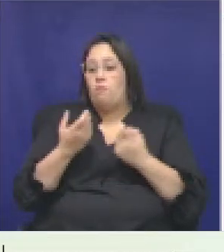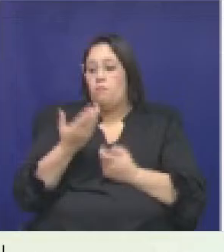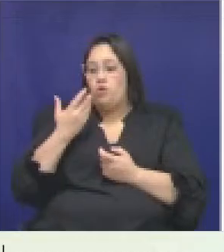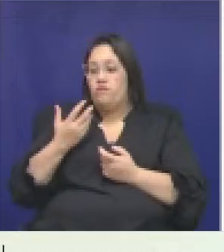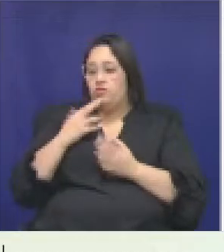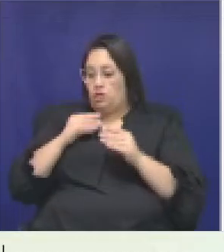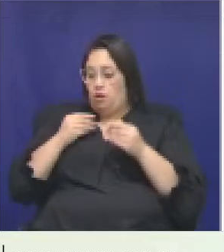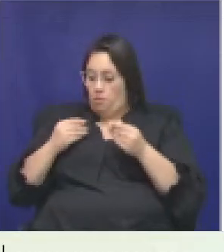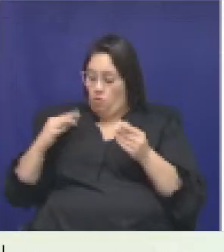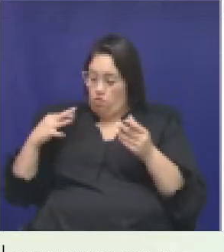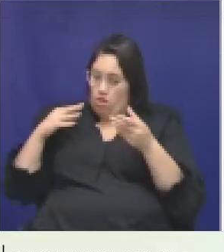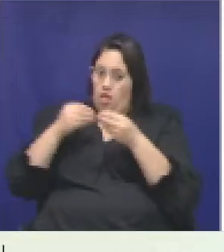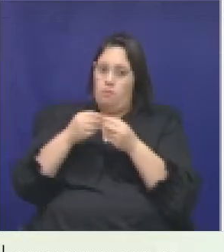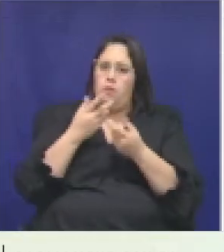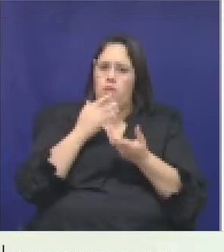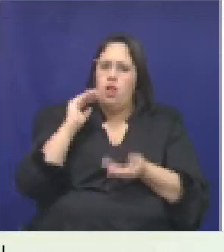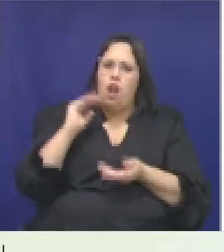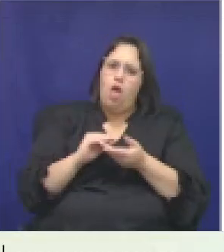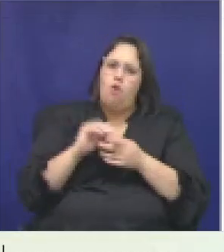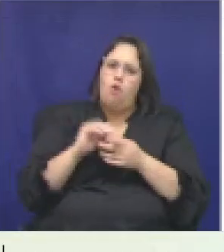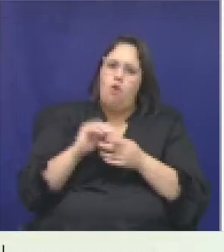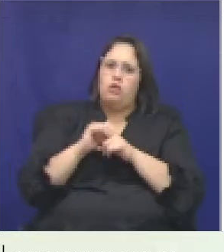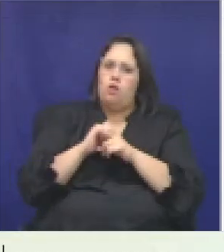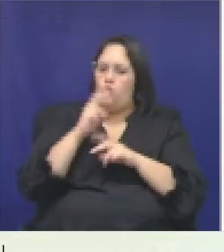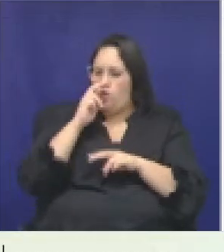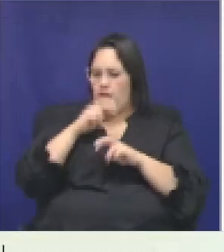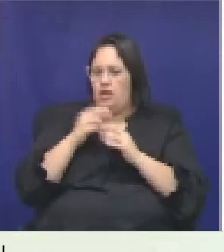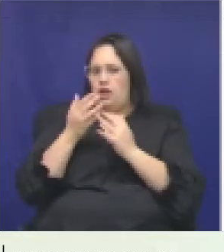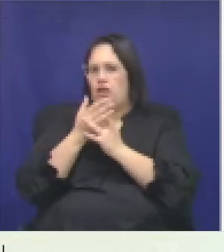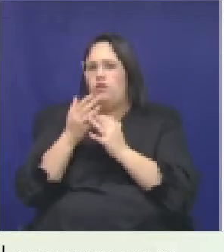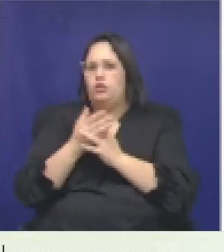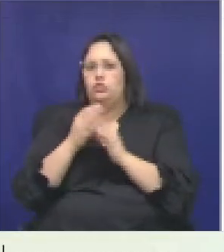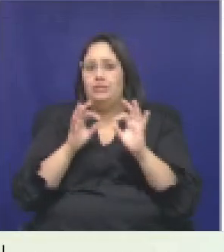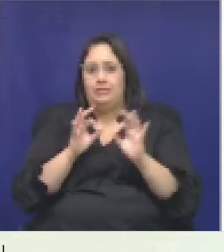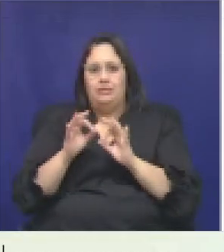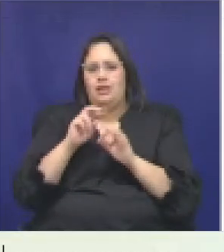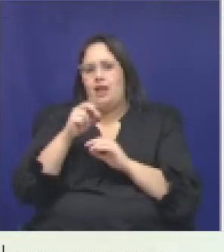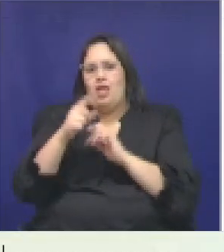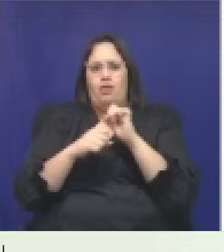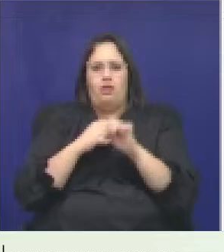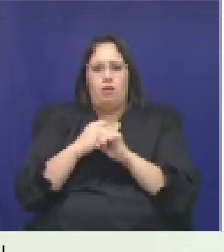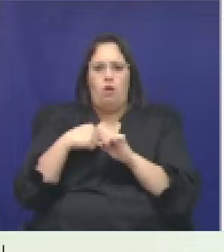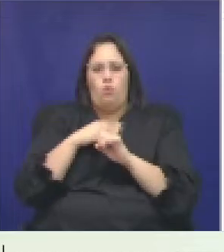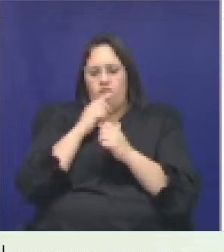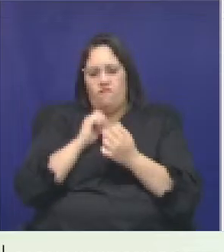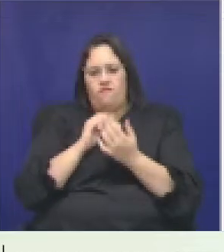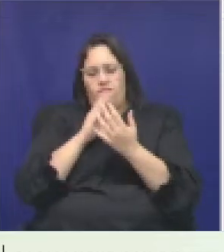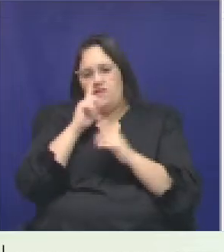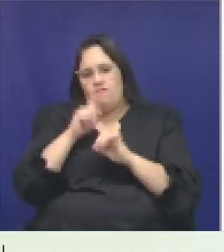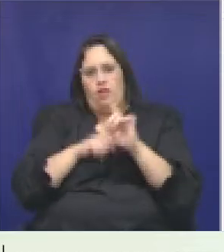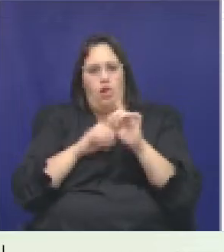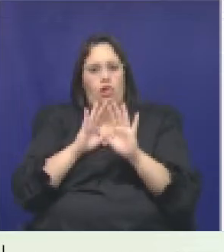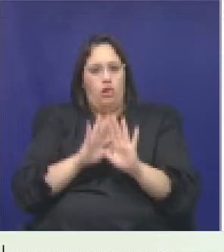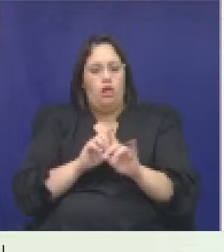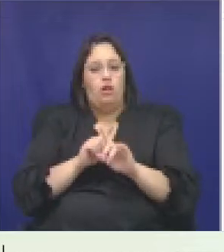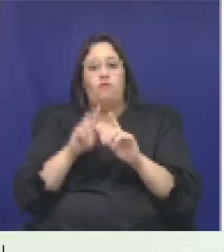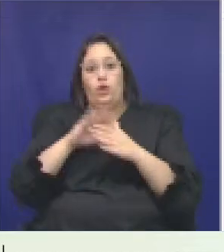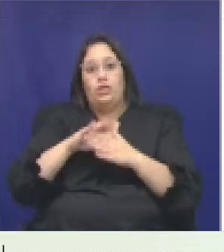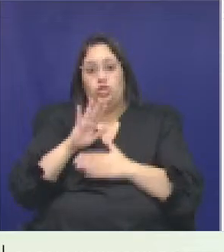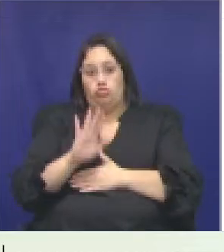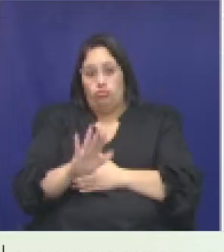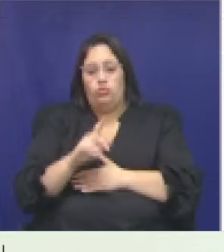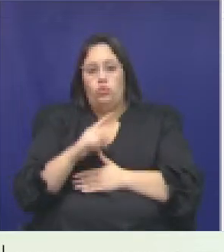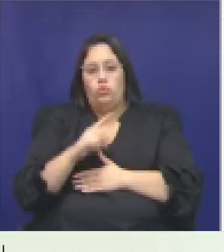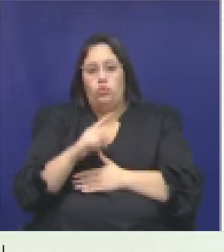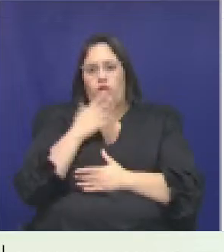reports, offering no practical or much needed interventions. This is yet another year where we fail to intervene, and it is for this reason that